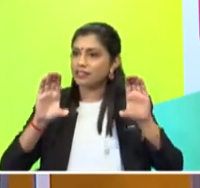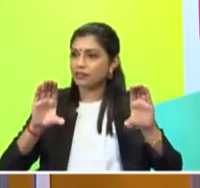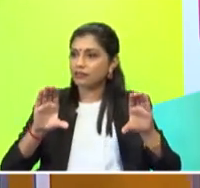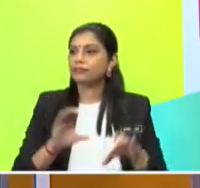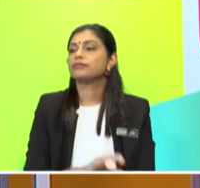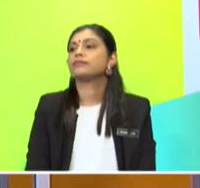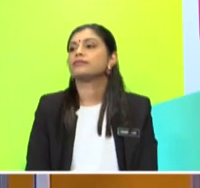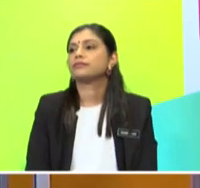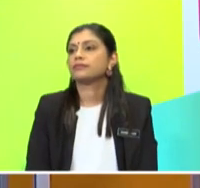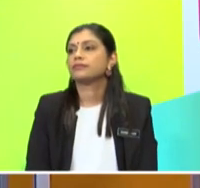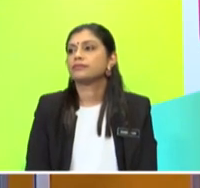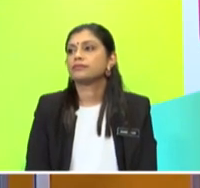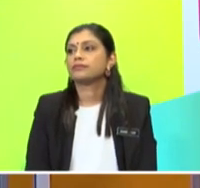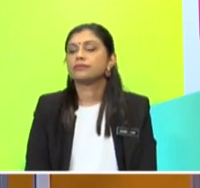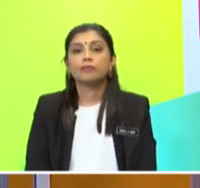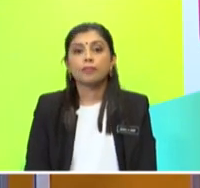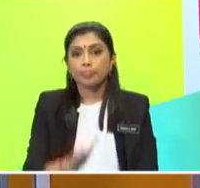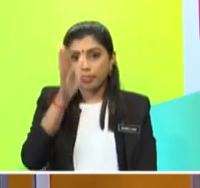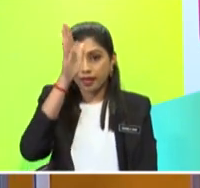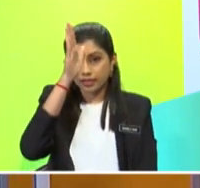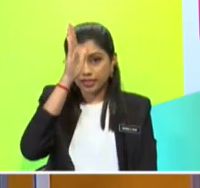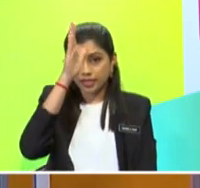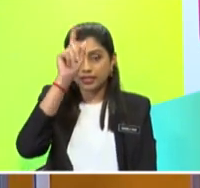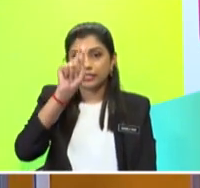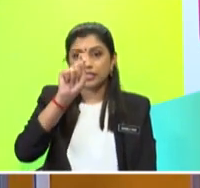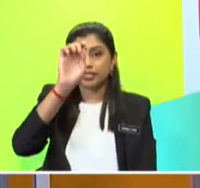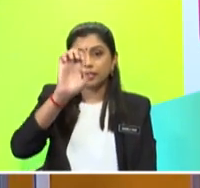Teach, mom. And what is teach there?